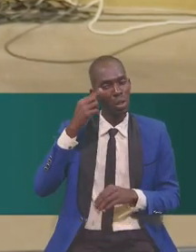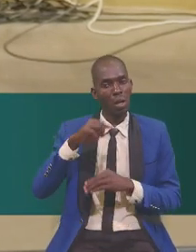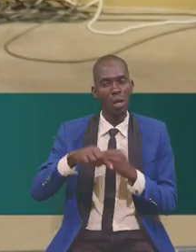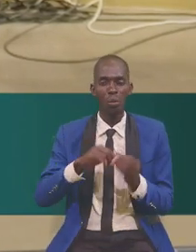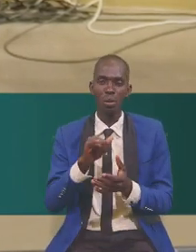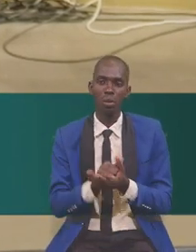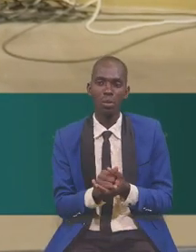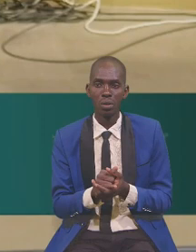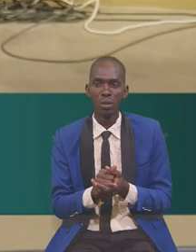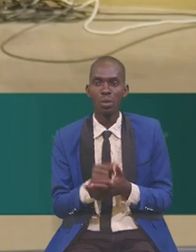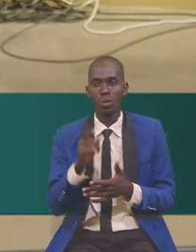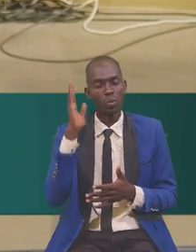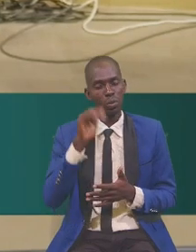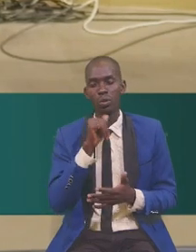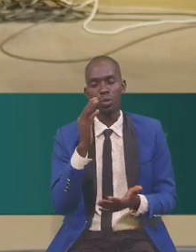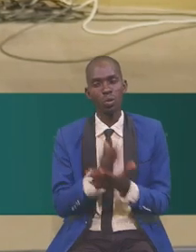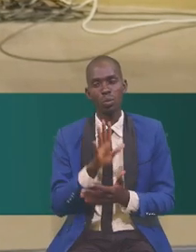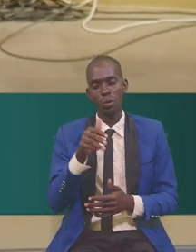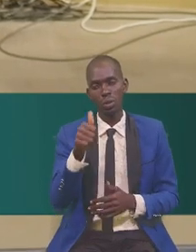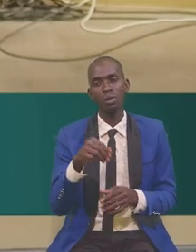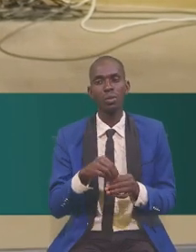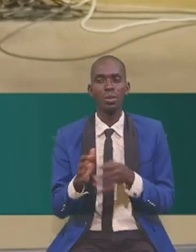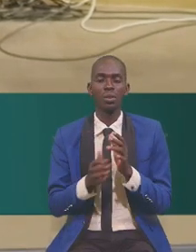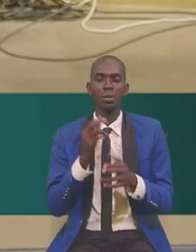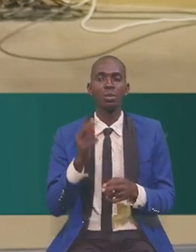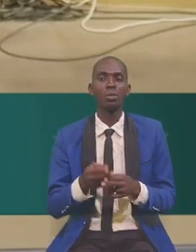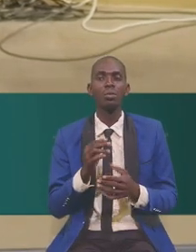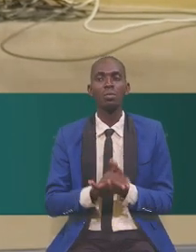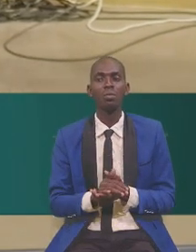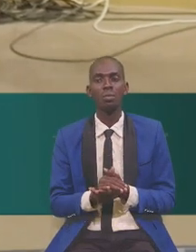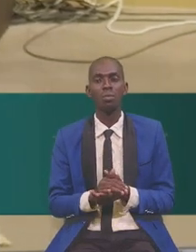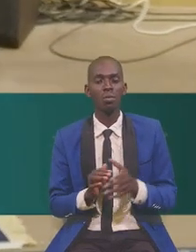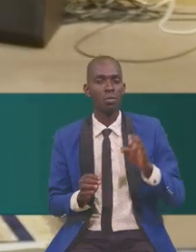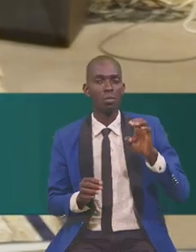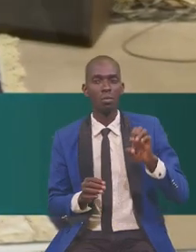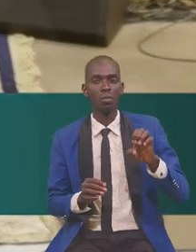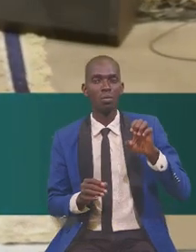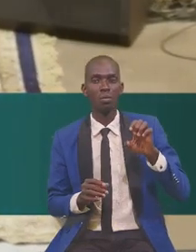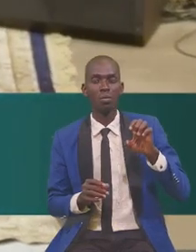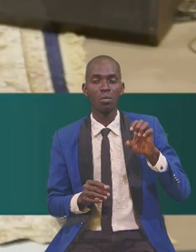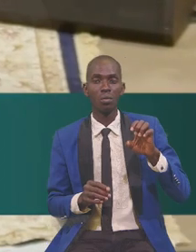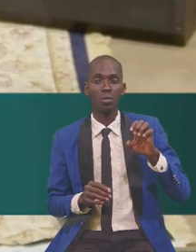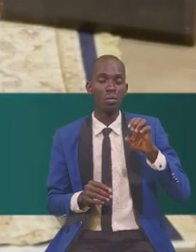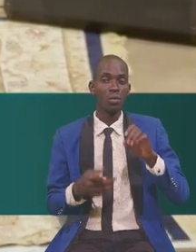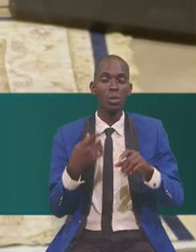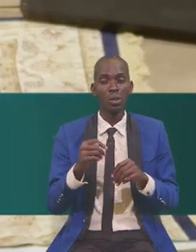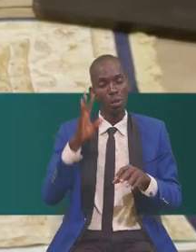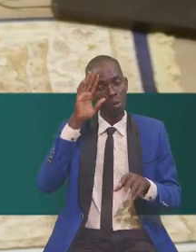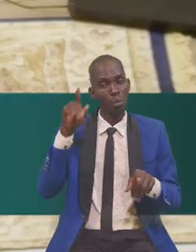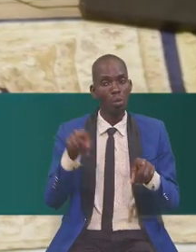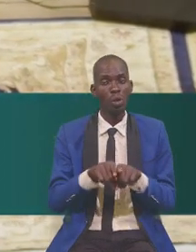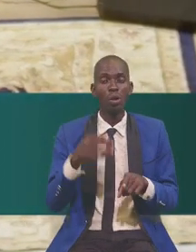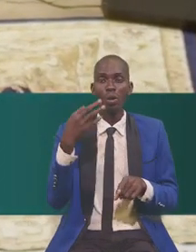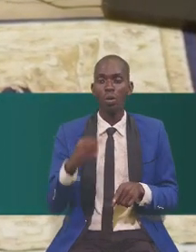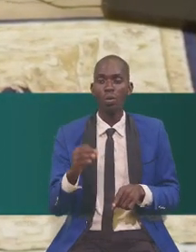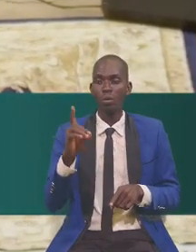that, you will not stop yourself. Eliab, a brother of David, will